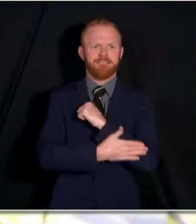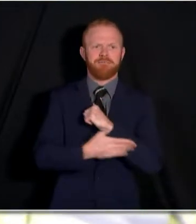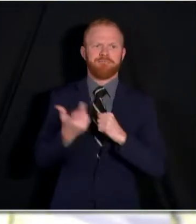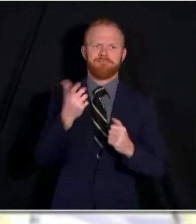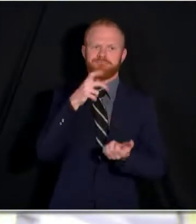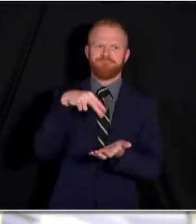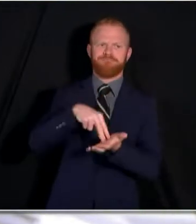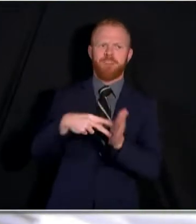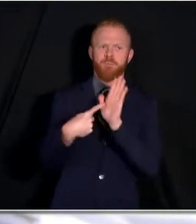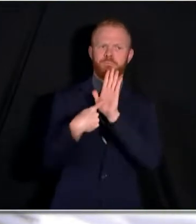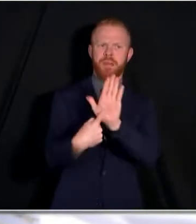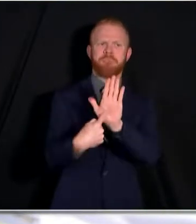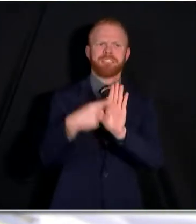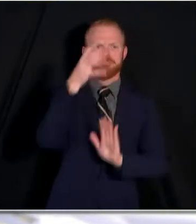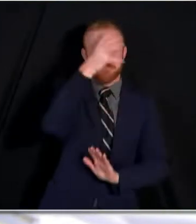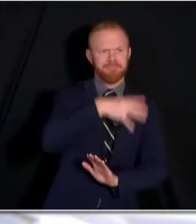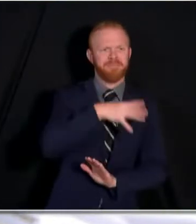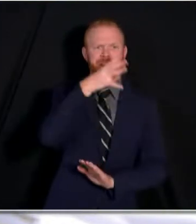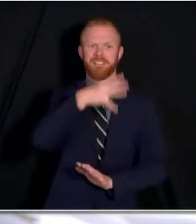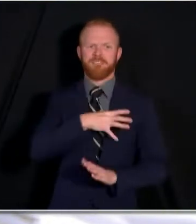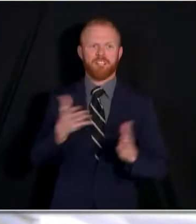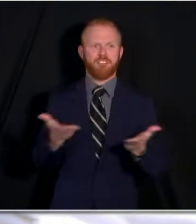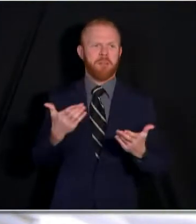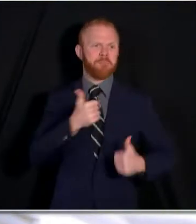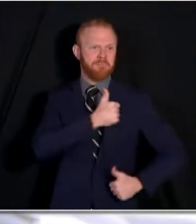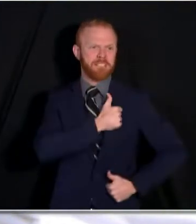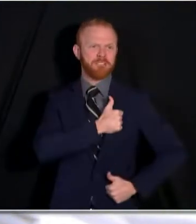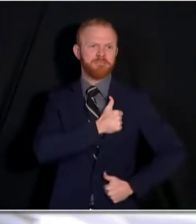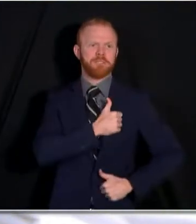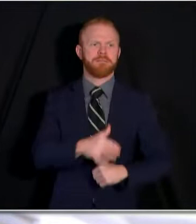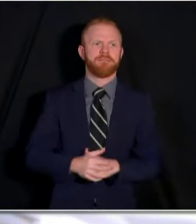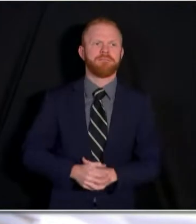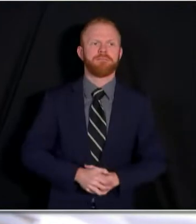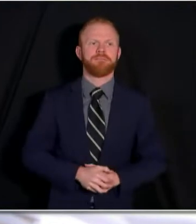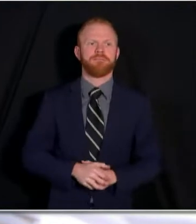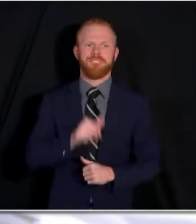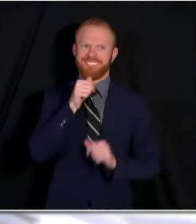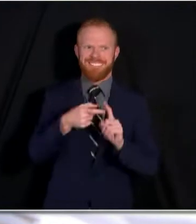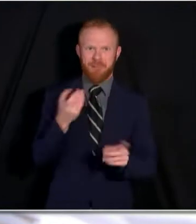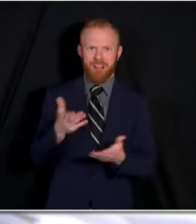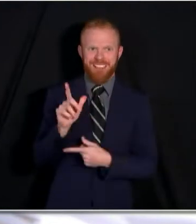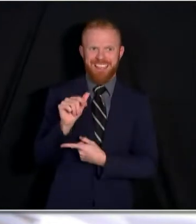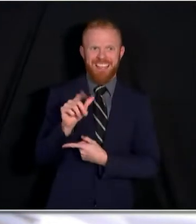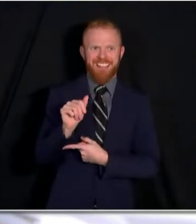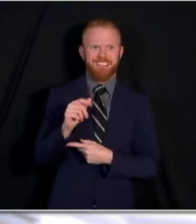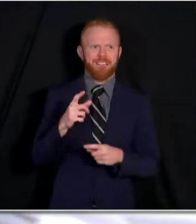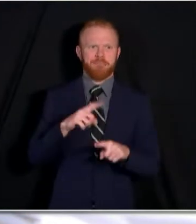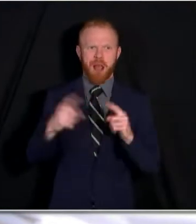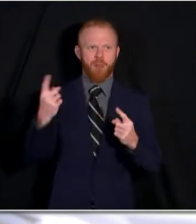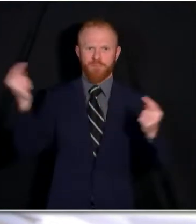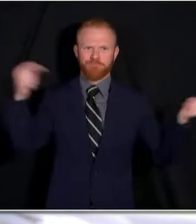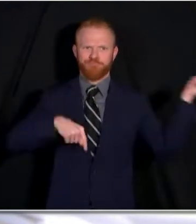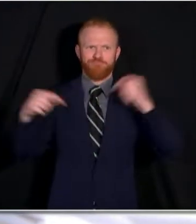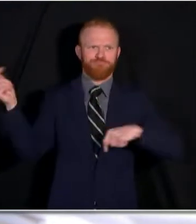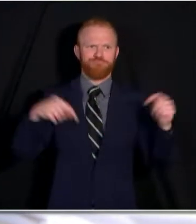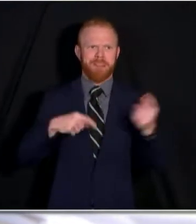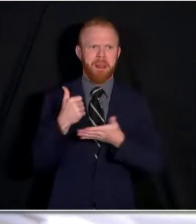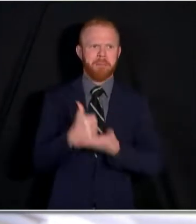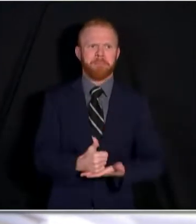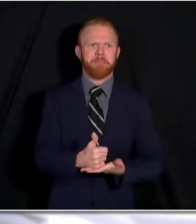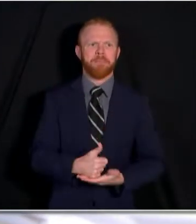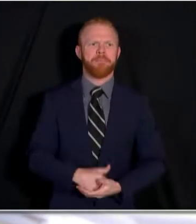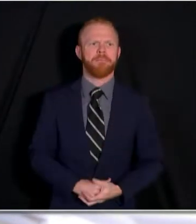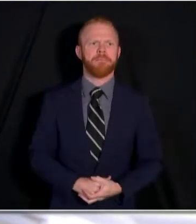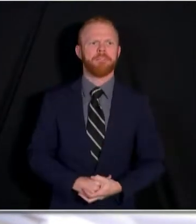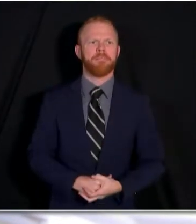who right now are in camouflage in a city maybe they're not from, who always answer the call. As a veteran myself, I want to salute them. I want to